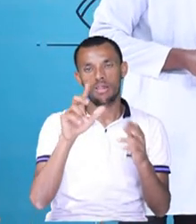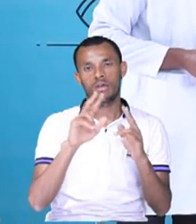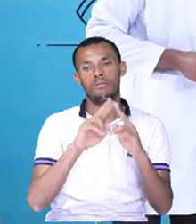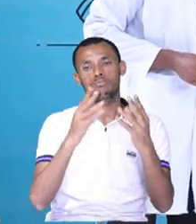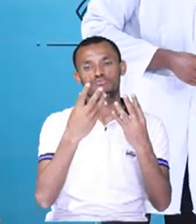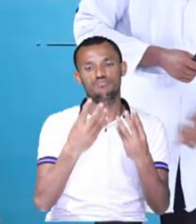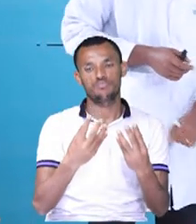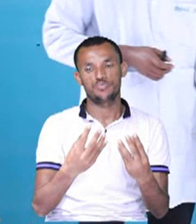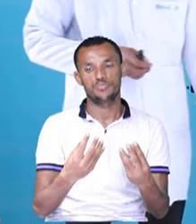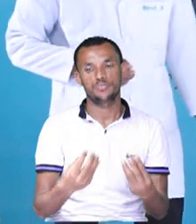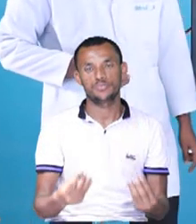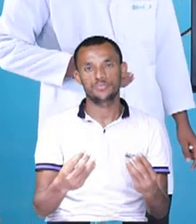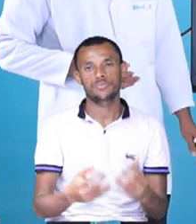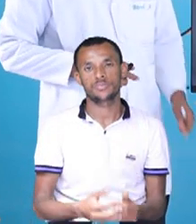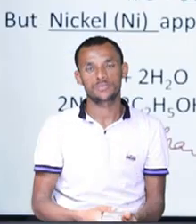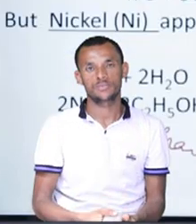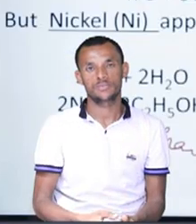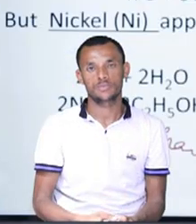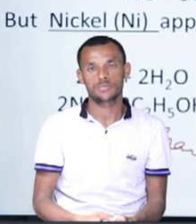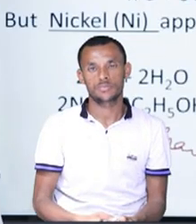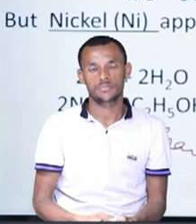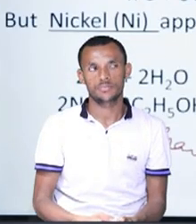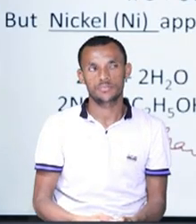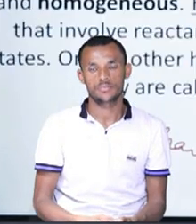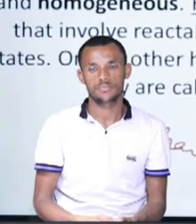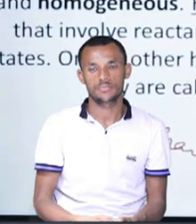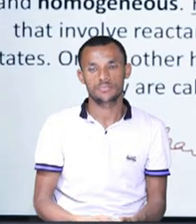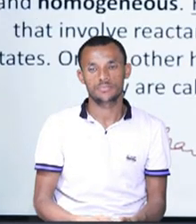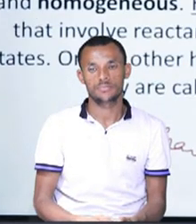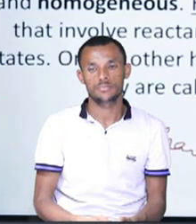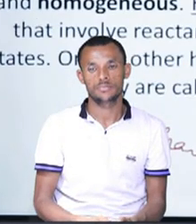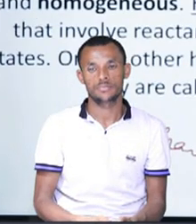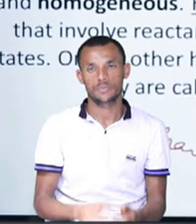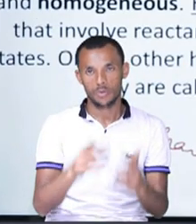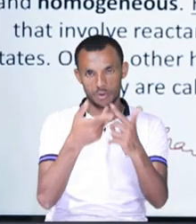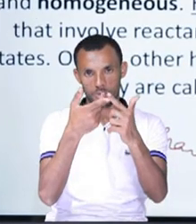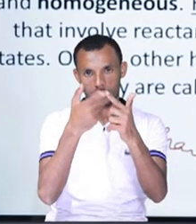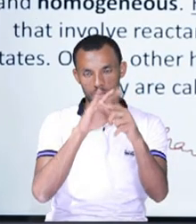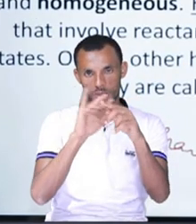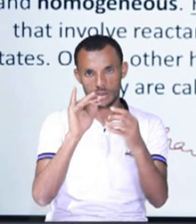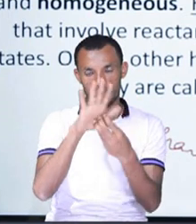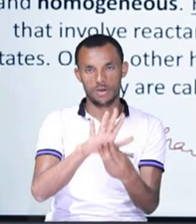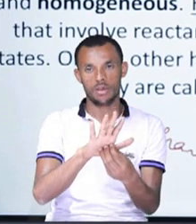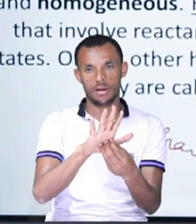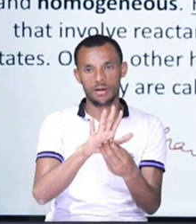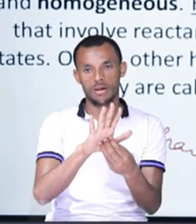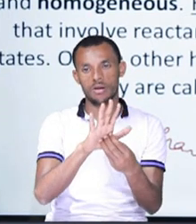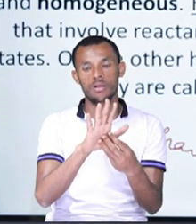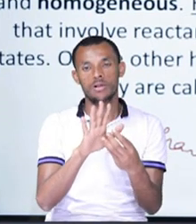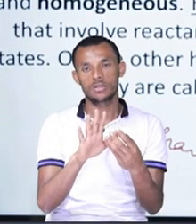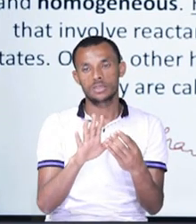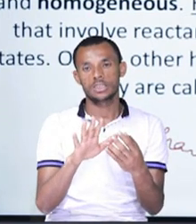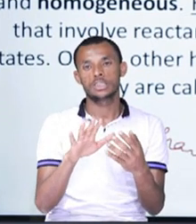is fast reaction, the other one is a slow reaction. The second factor that affects rate of reaction